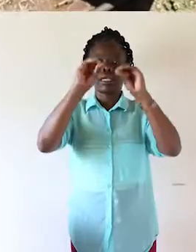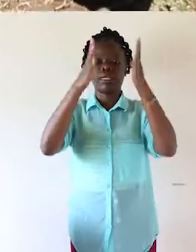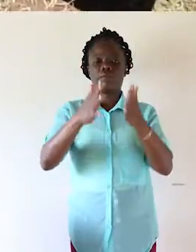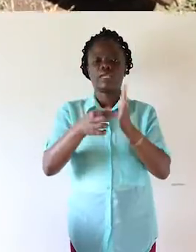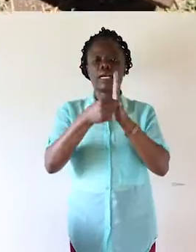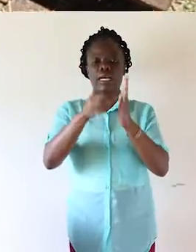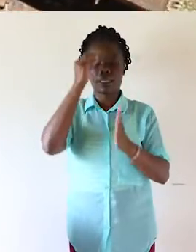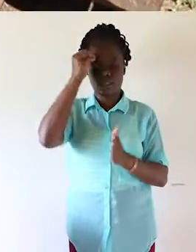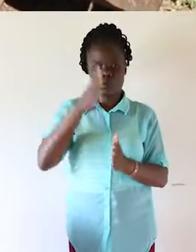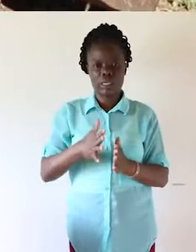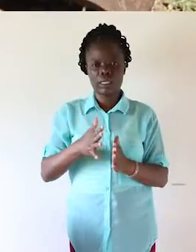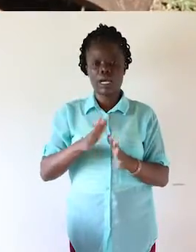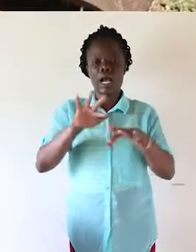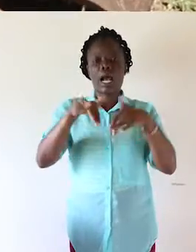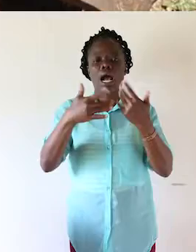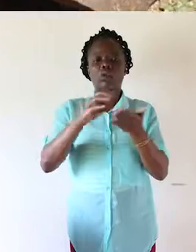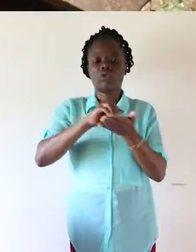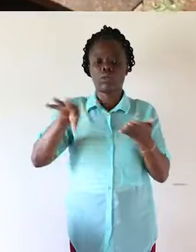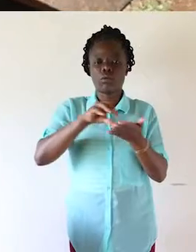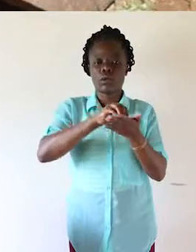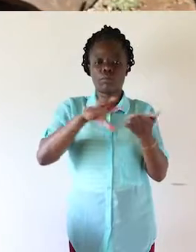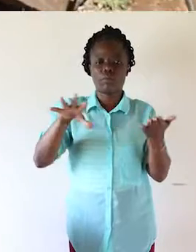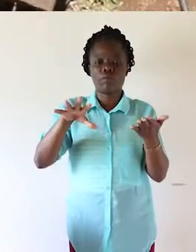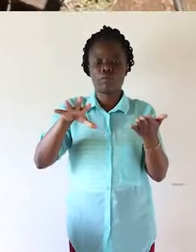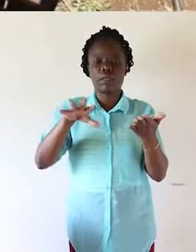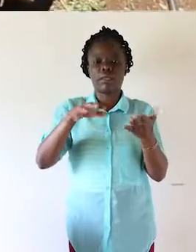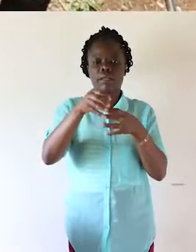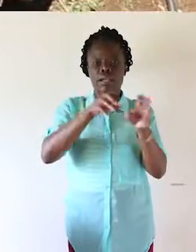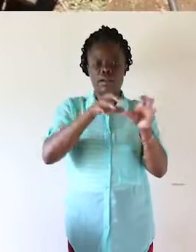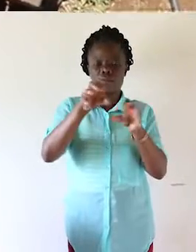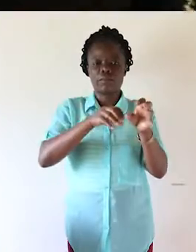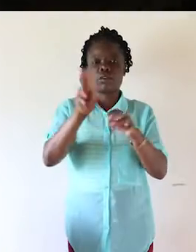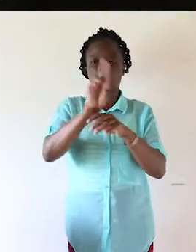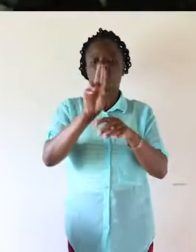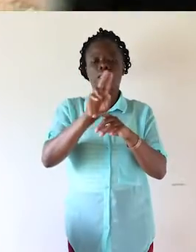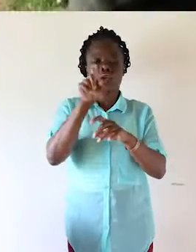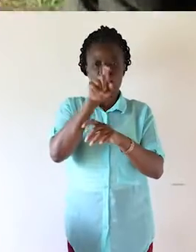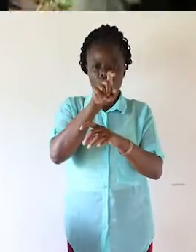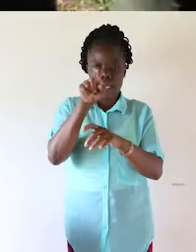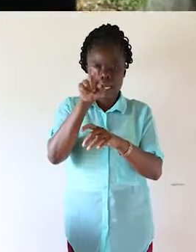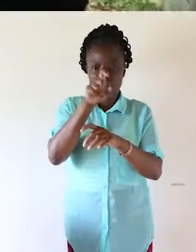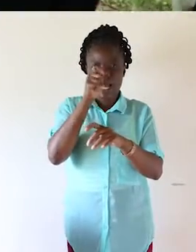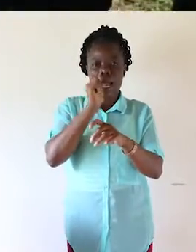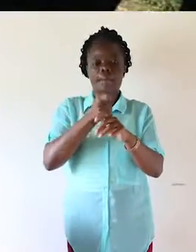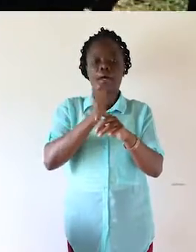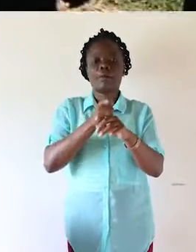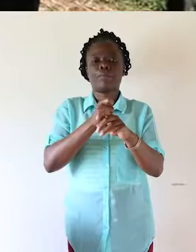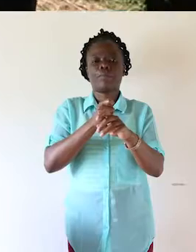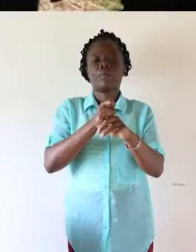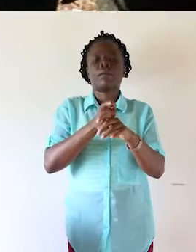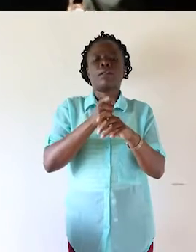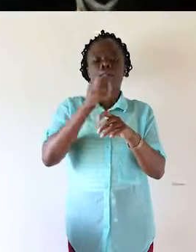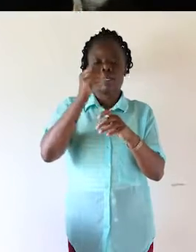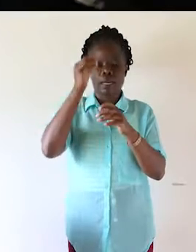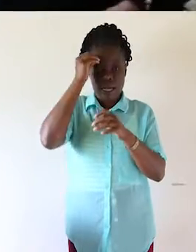The intervener guides the learner how to remove flags using welding hammer.